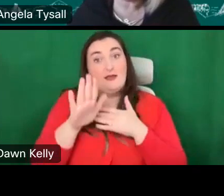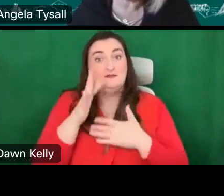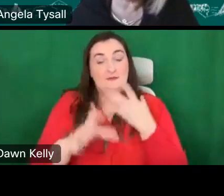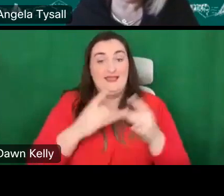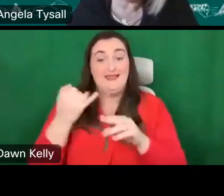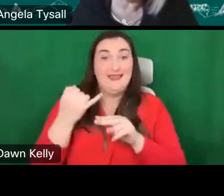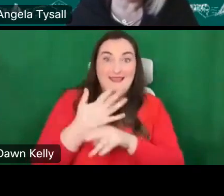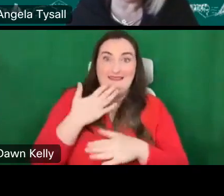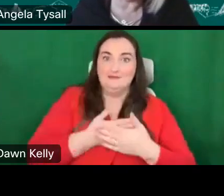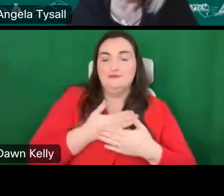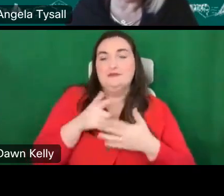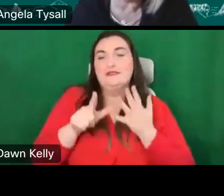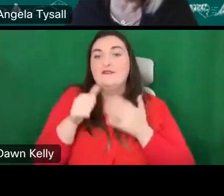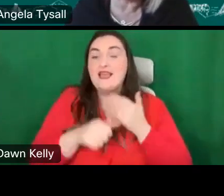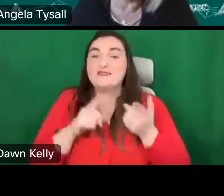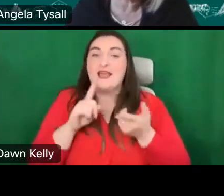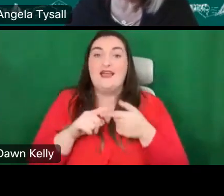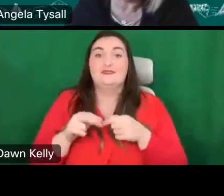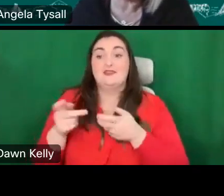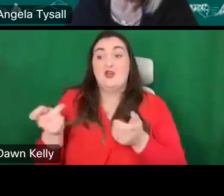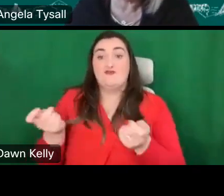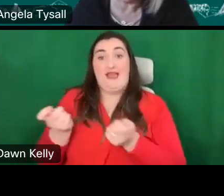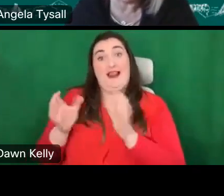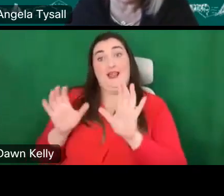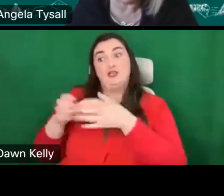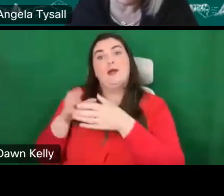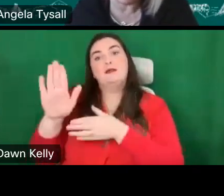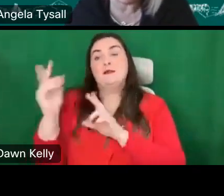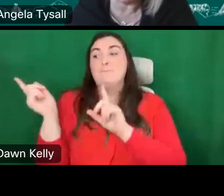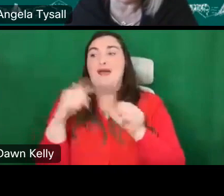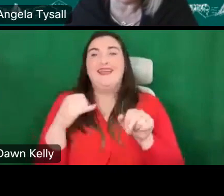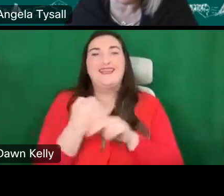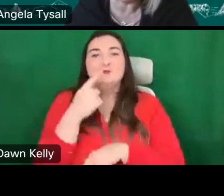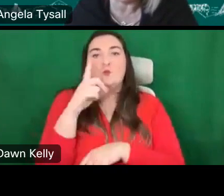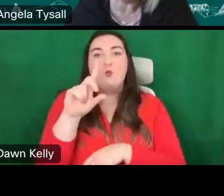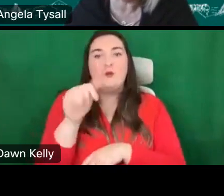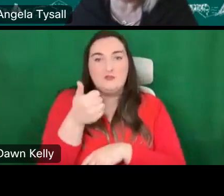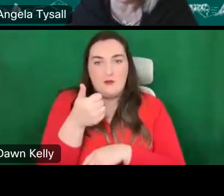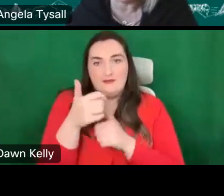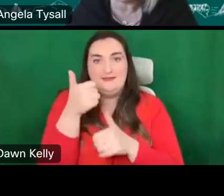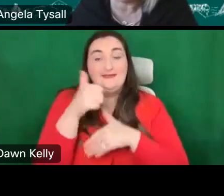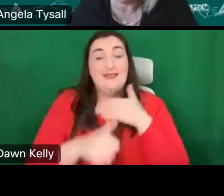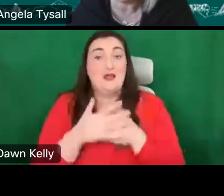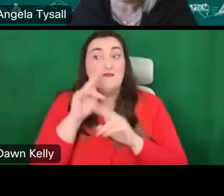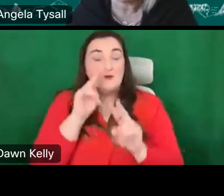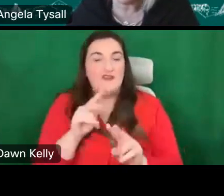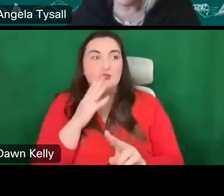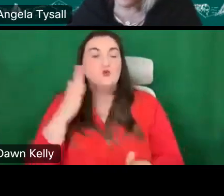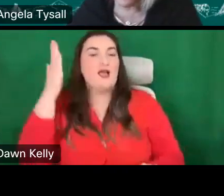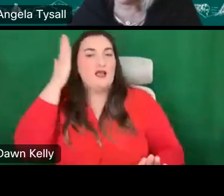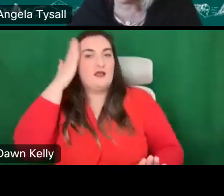and also the regulator then must come back within 21 days of the notification being made to acknowledge